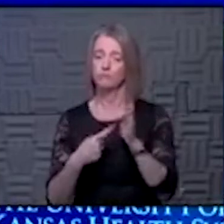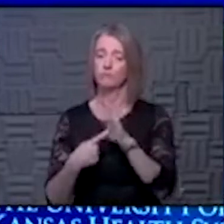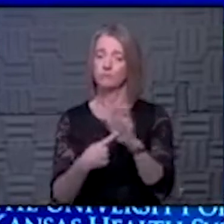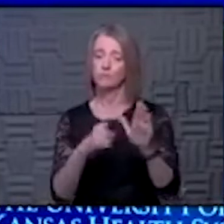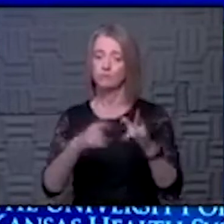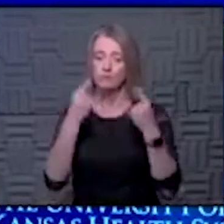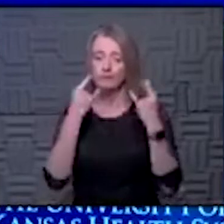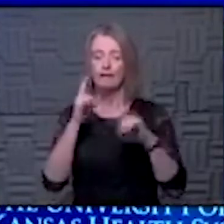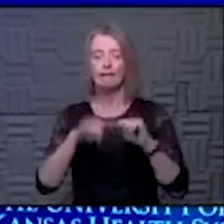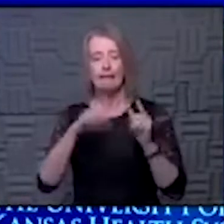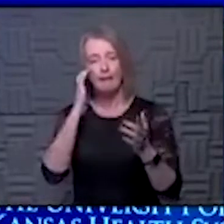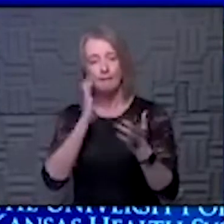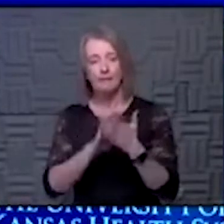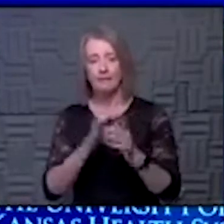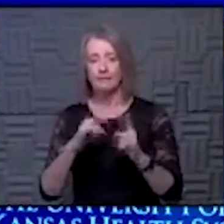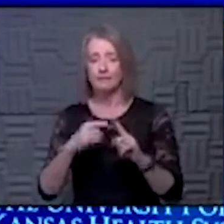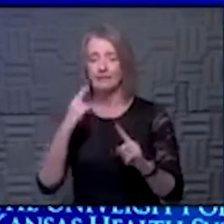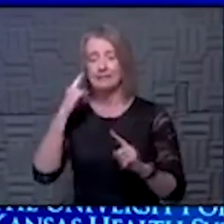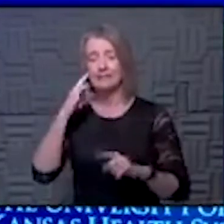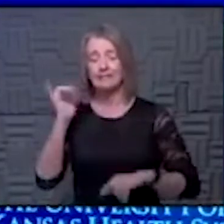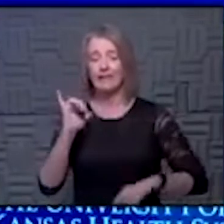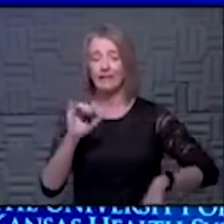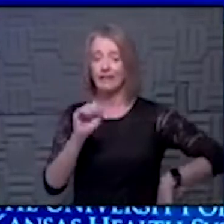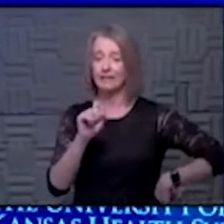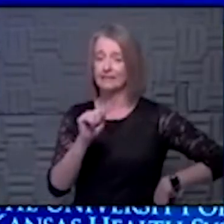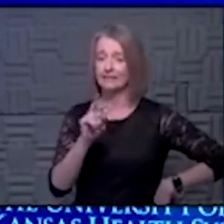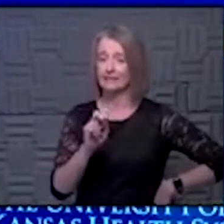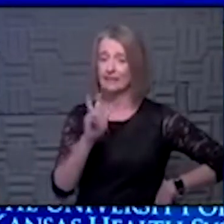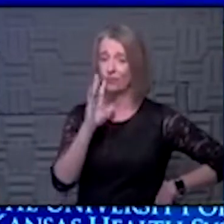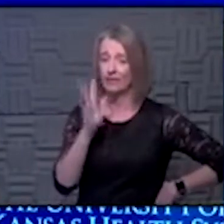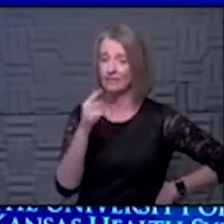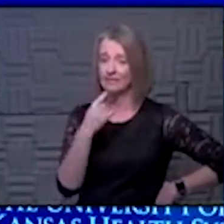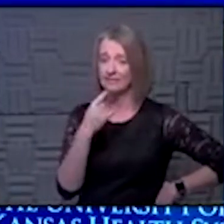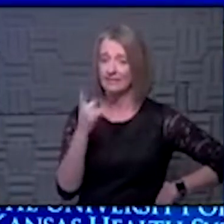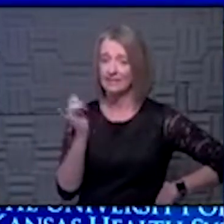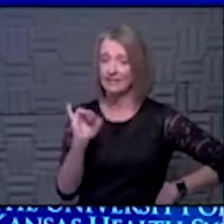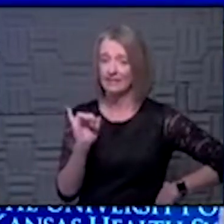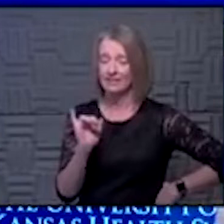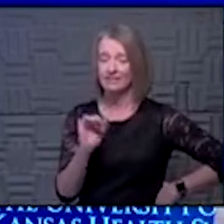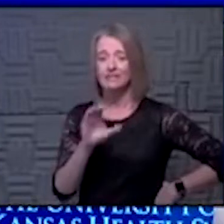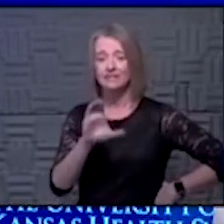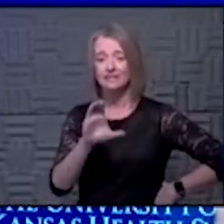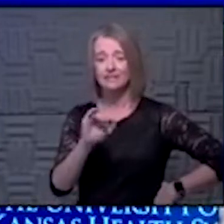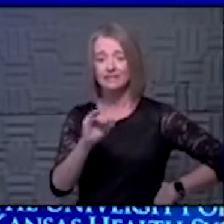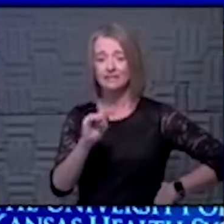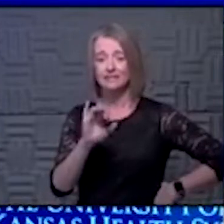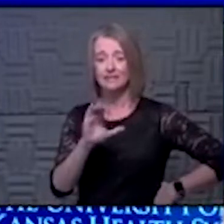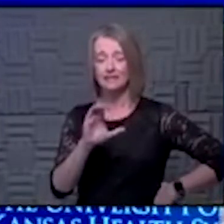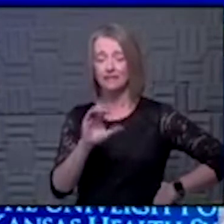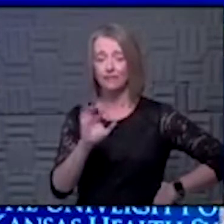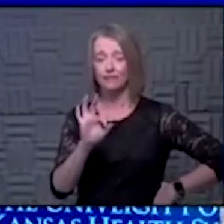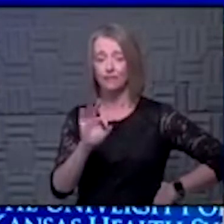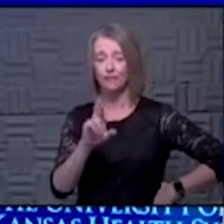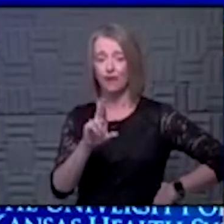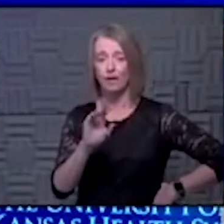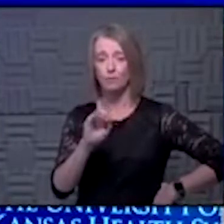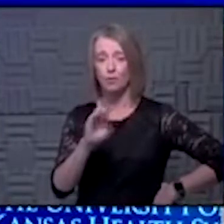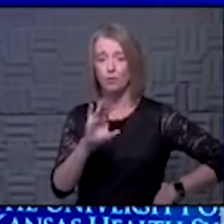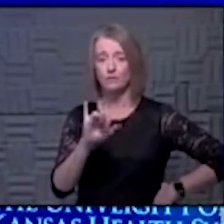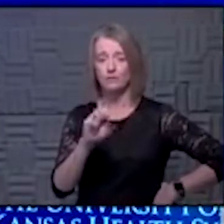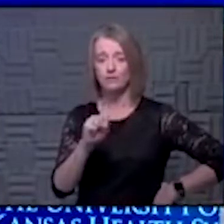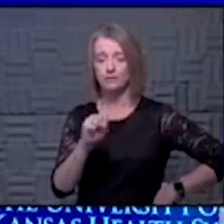cannot believe I'm going to do this, but I'm going to sound like Steve Stites for a minute. I'm going to talk about the cystic fibrosis population. But if we think